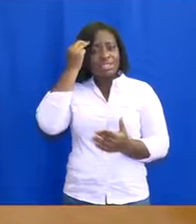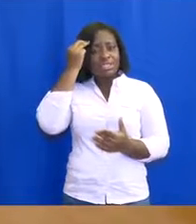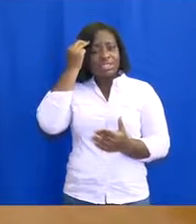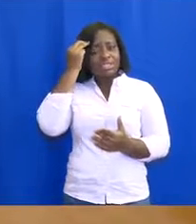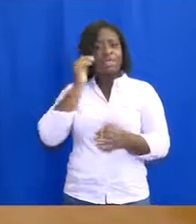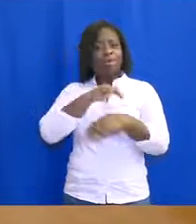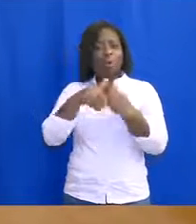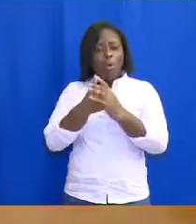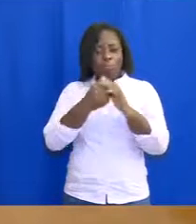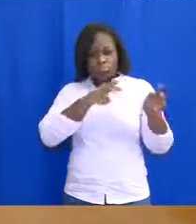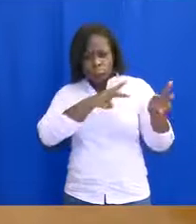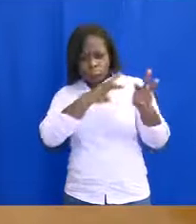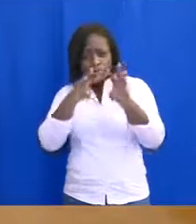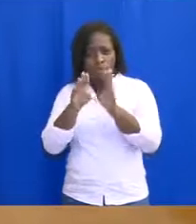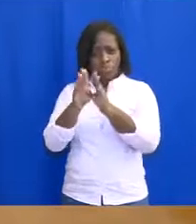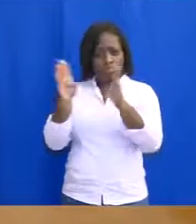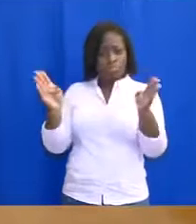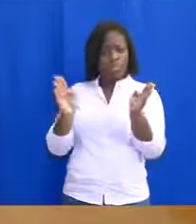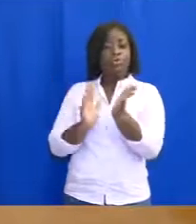face masks. In addition to this,